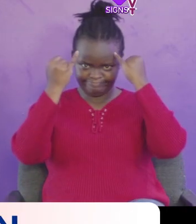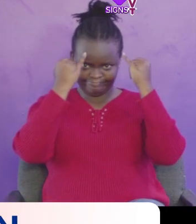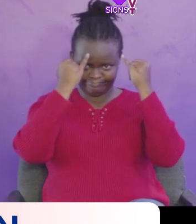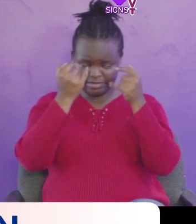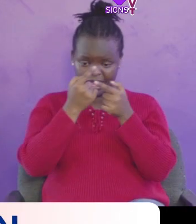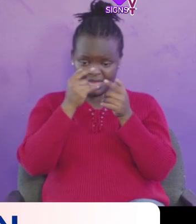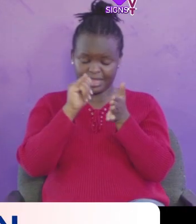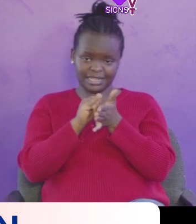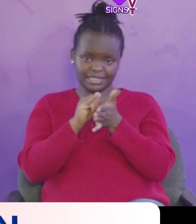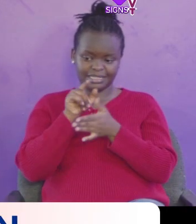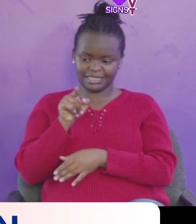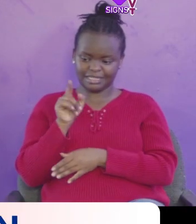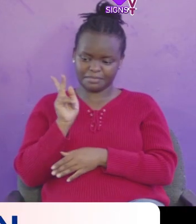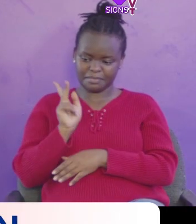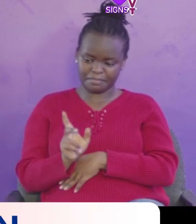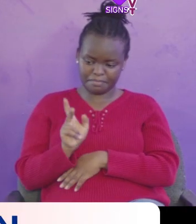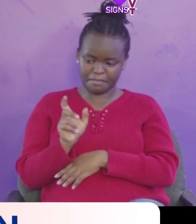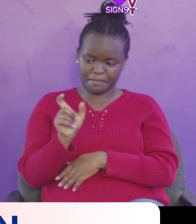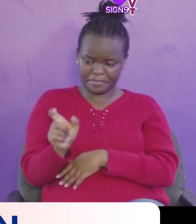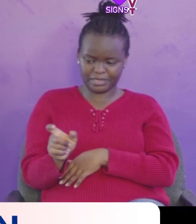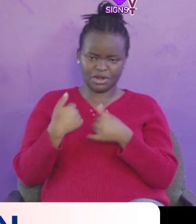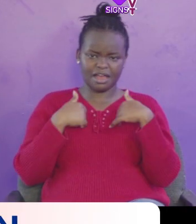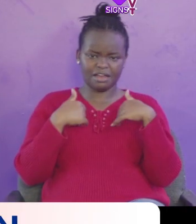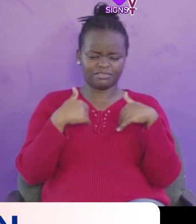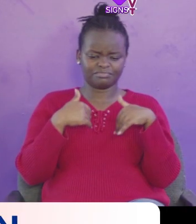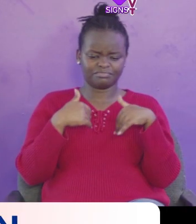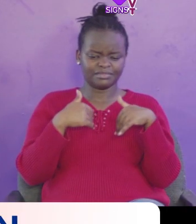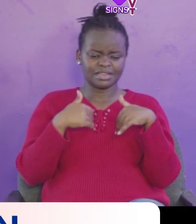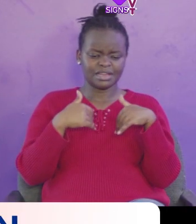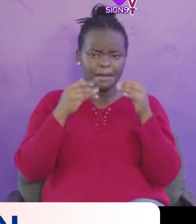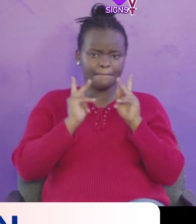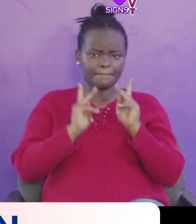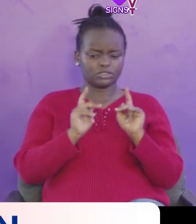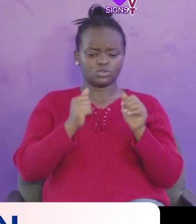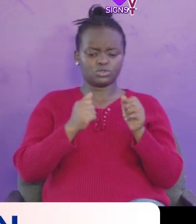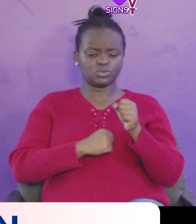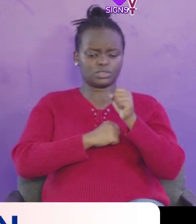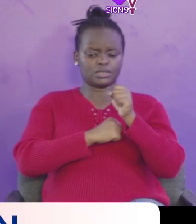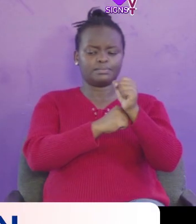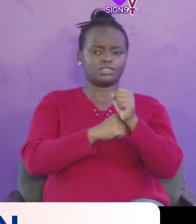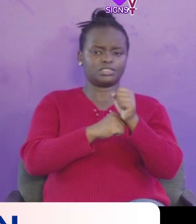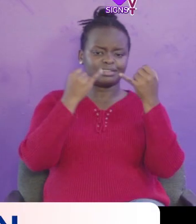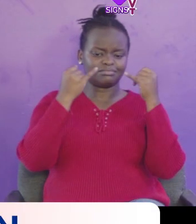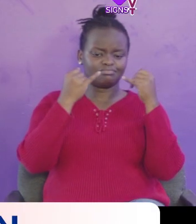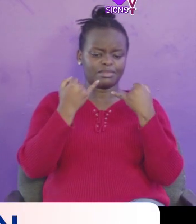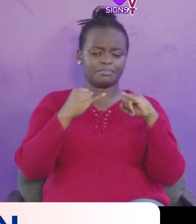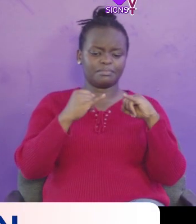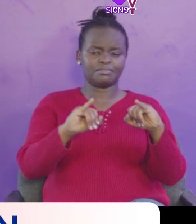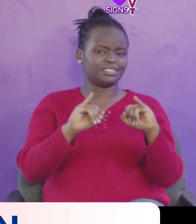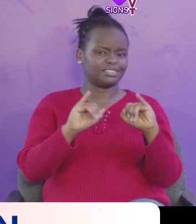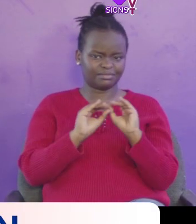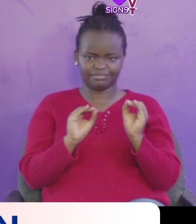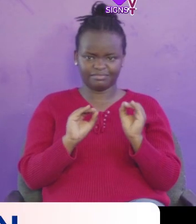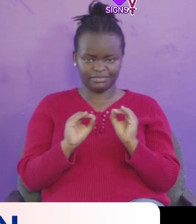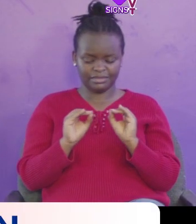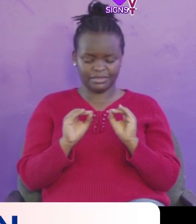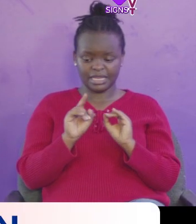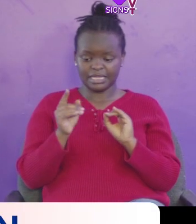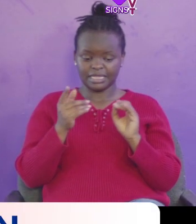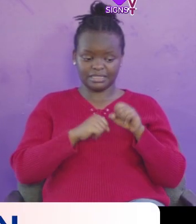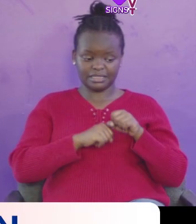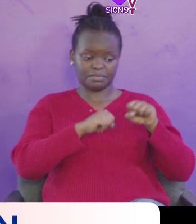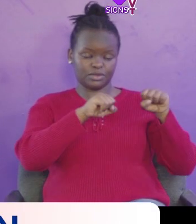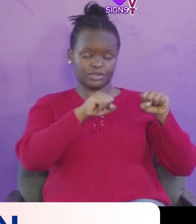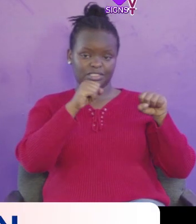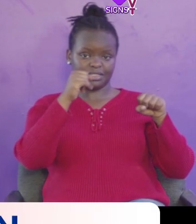has no one to help him implement the ideas. Yeah. But now, our dosi wanna imagine the poor will steal from